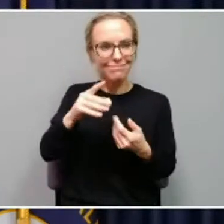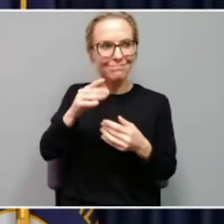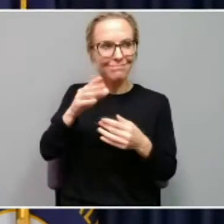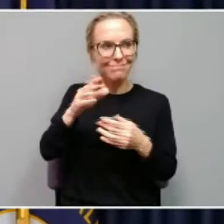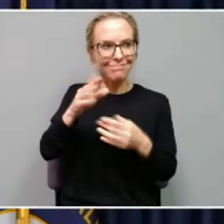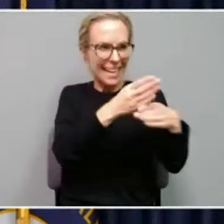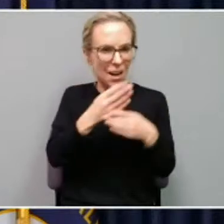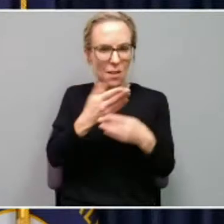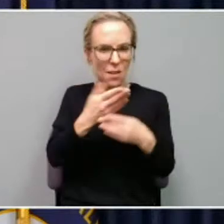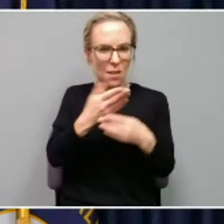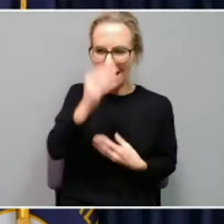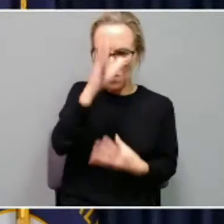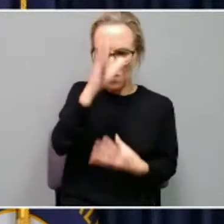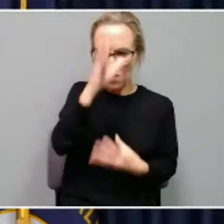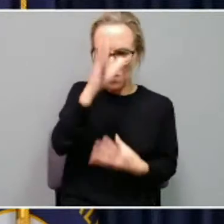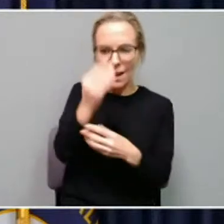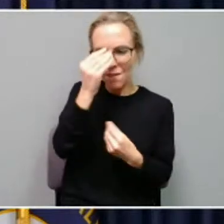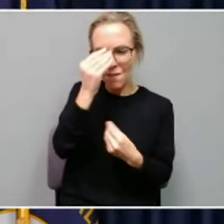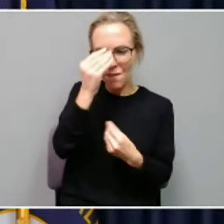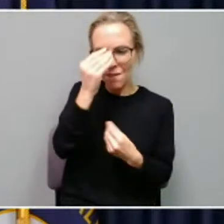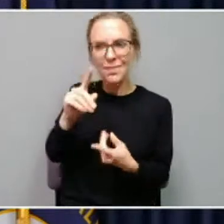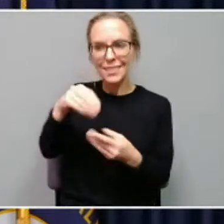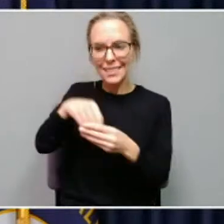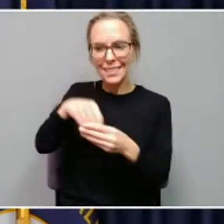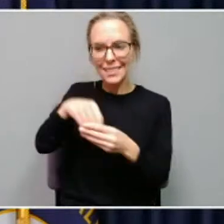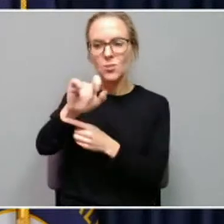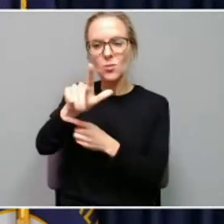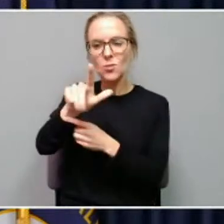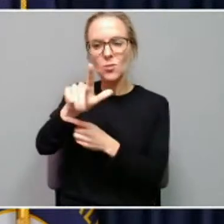that, we could have never imagined.